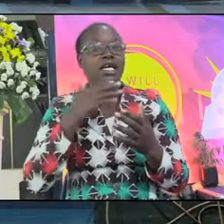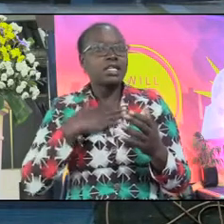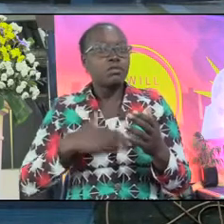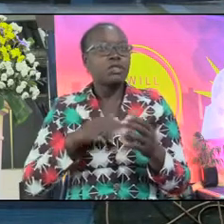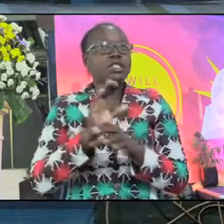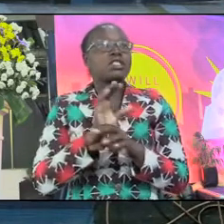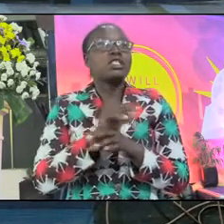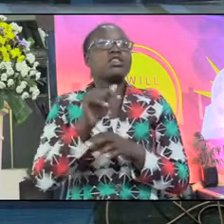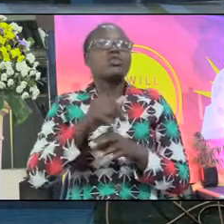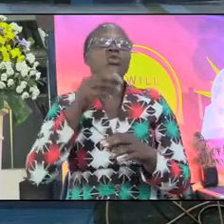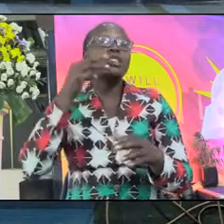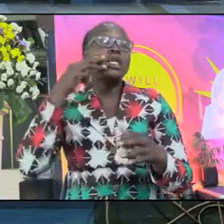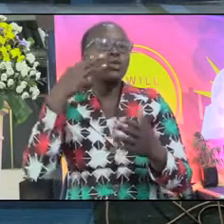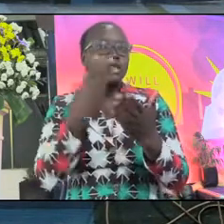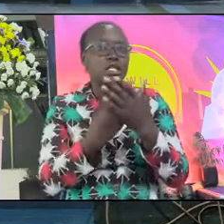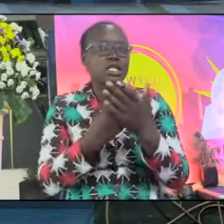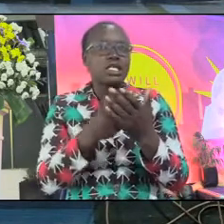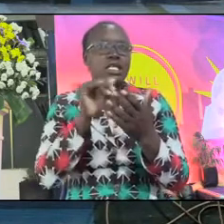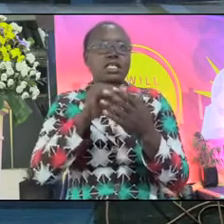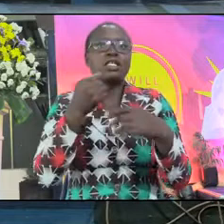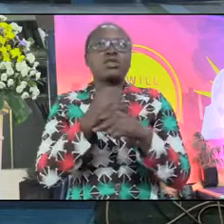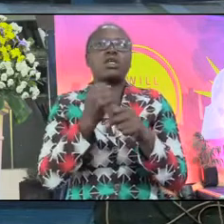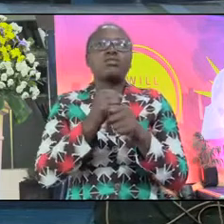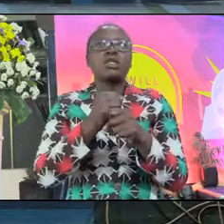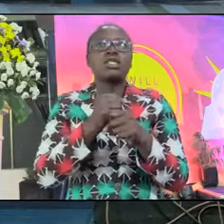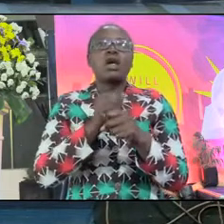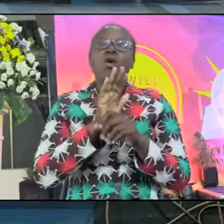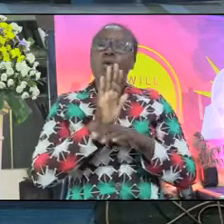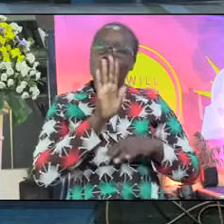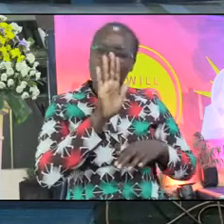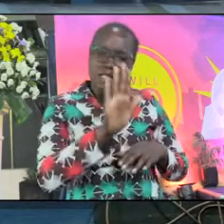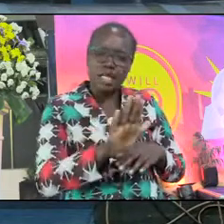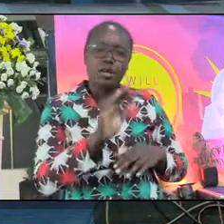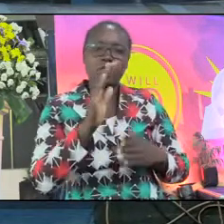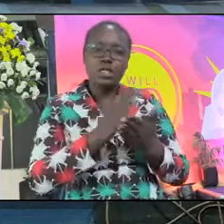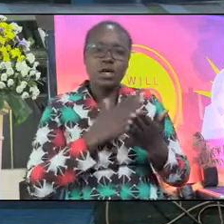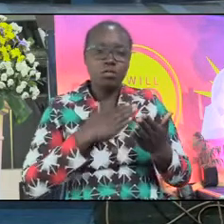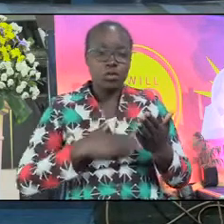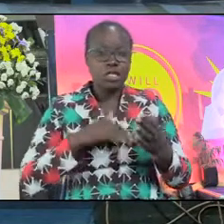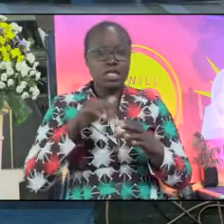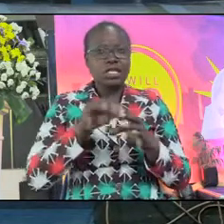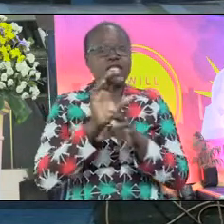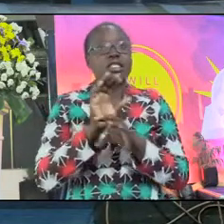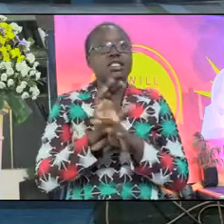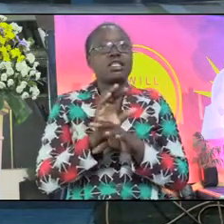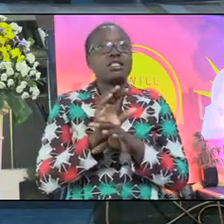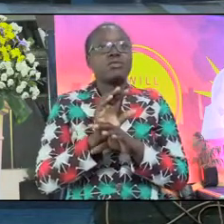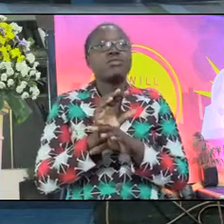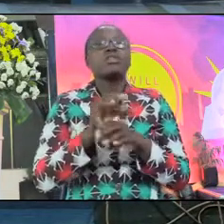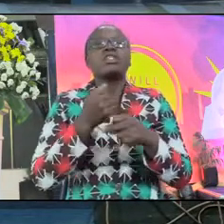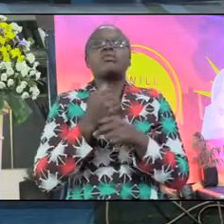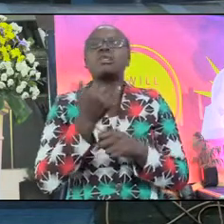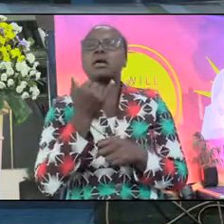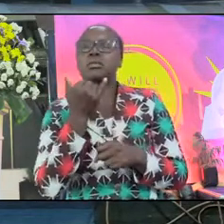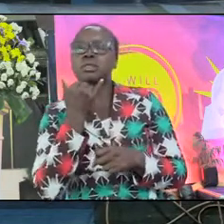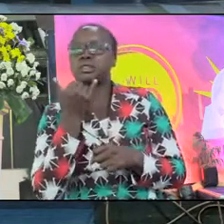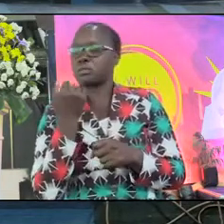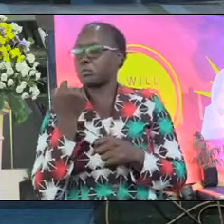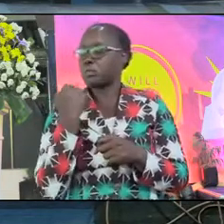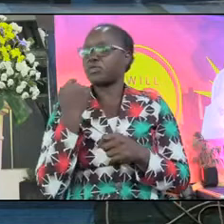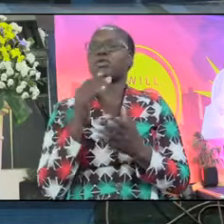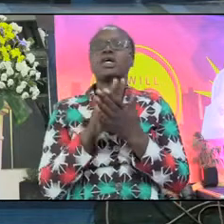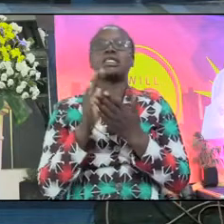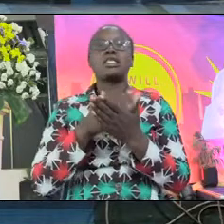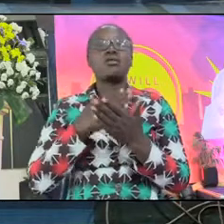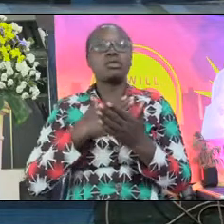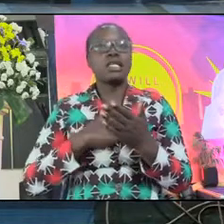today who's a witness that you can make it what's left? Somebody in the church, you have made a mistake. Somebody